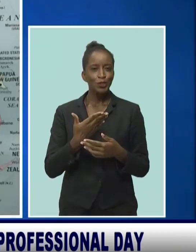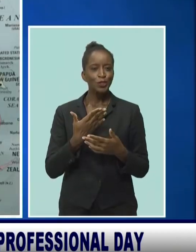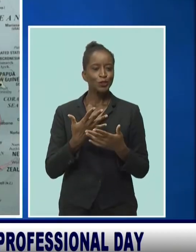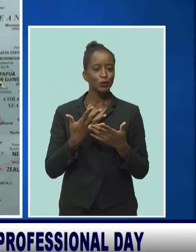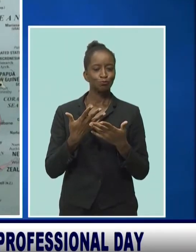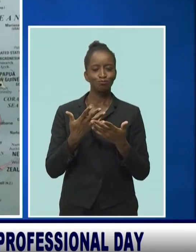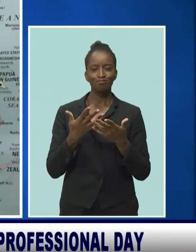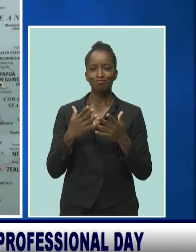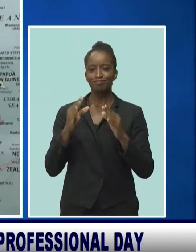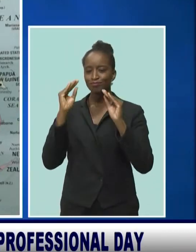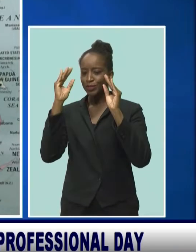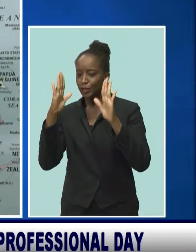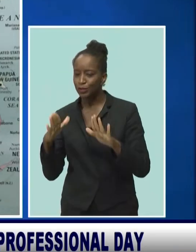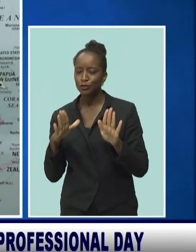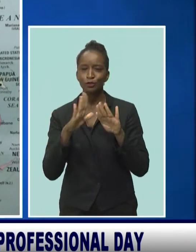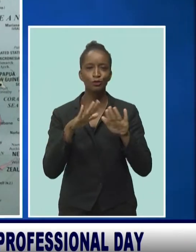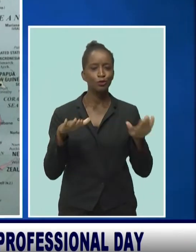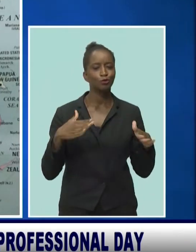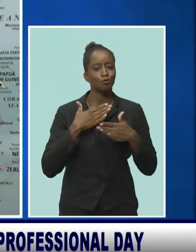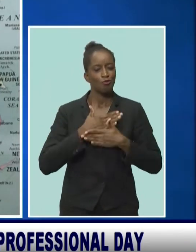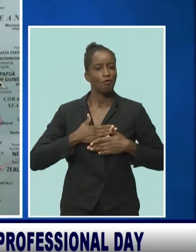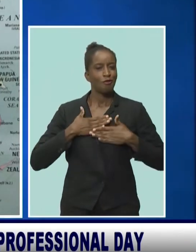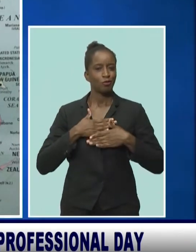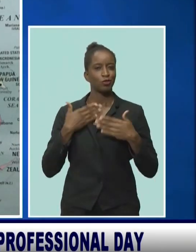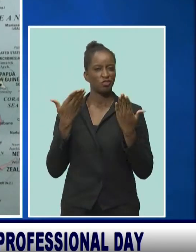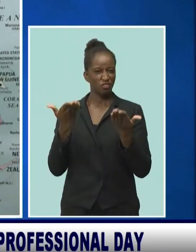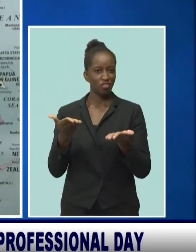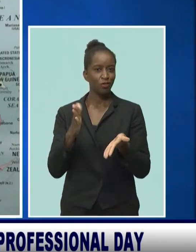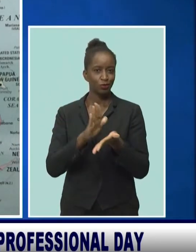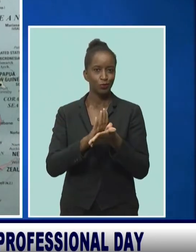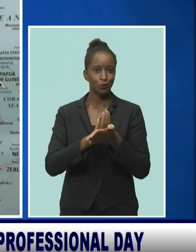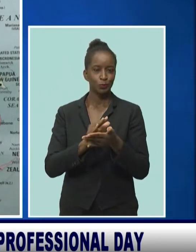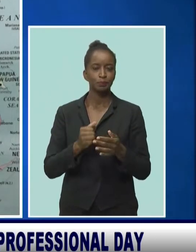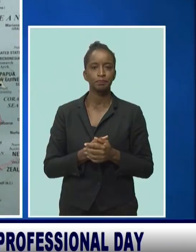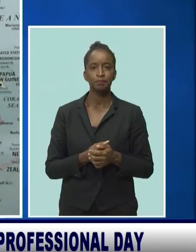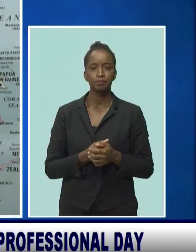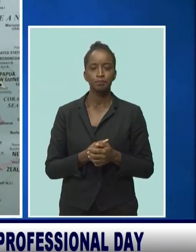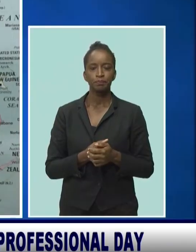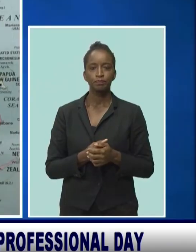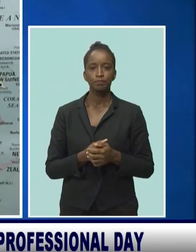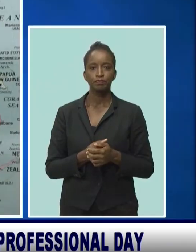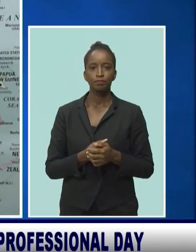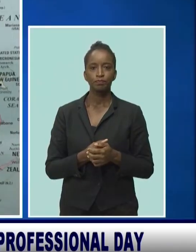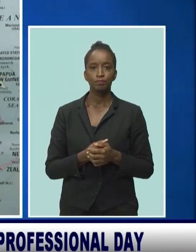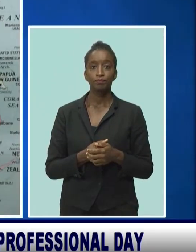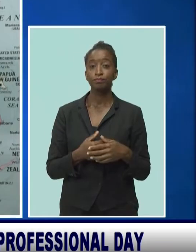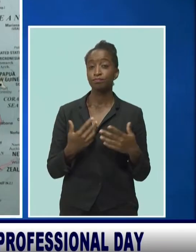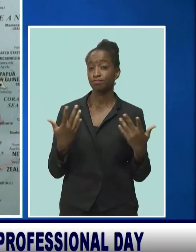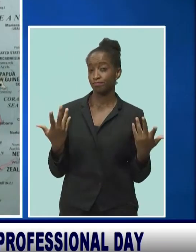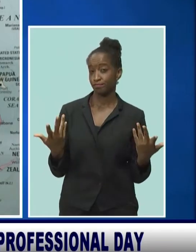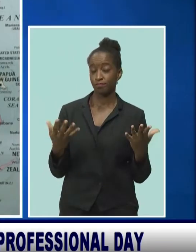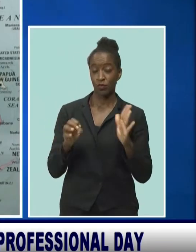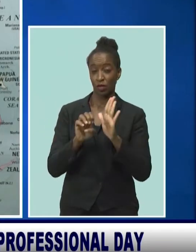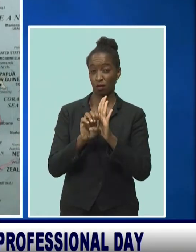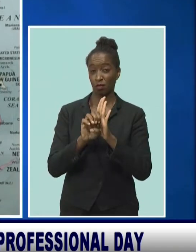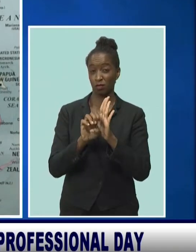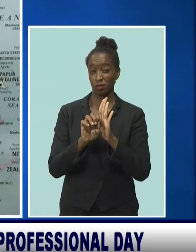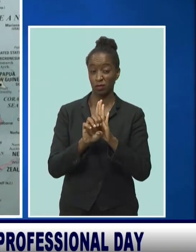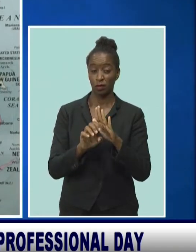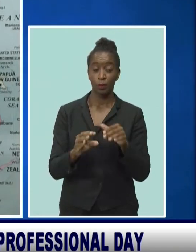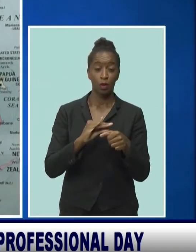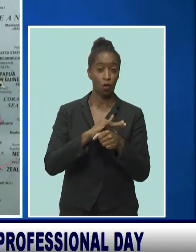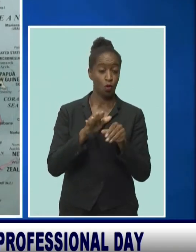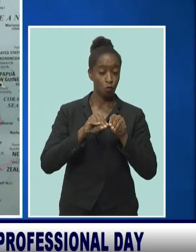in which to operate. When, for example, we navigated the uncharted waters of the